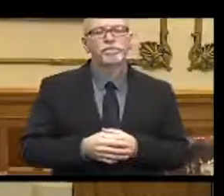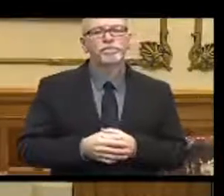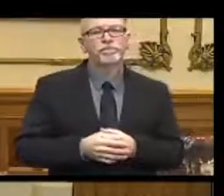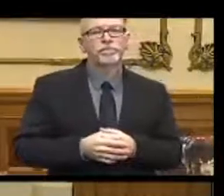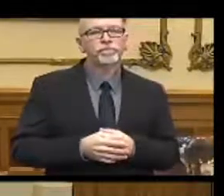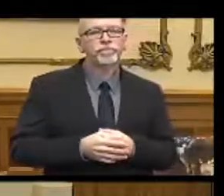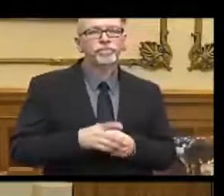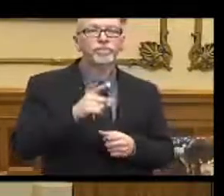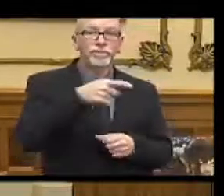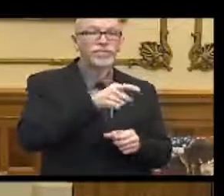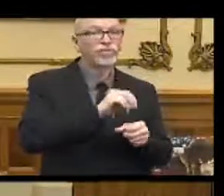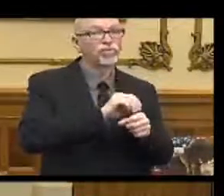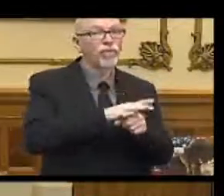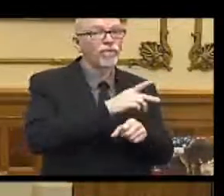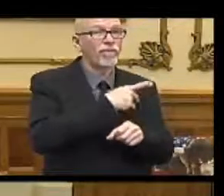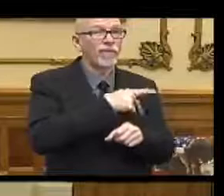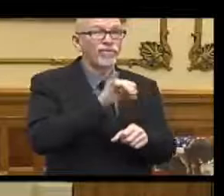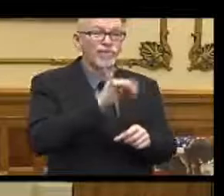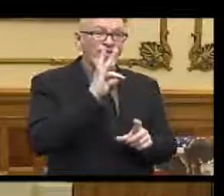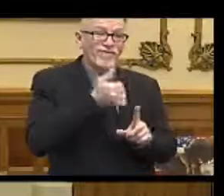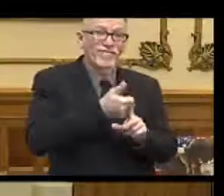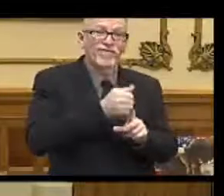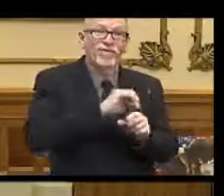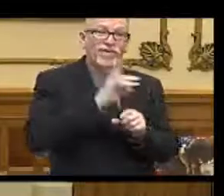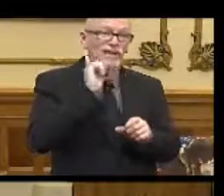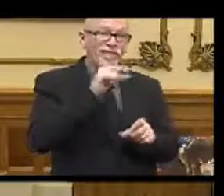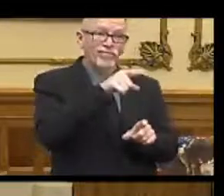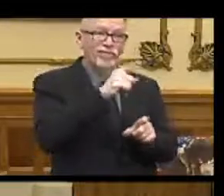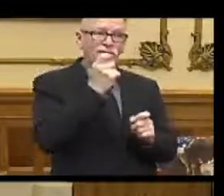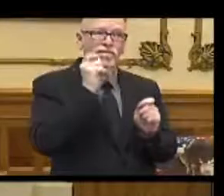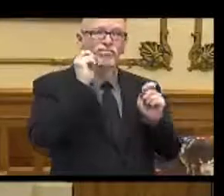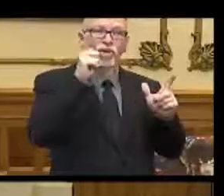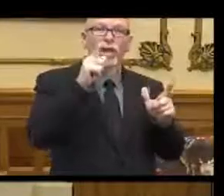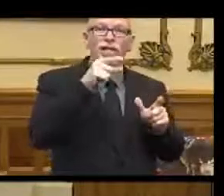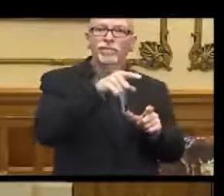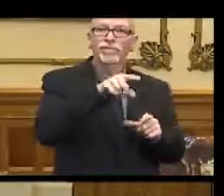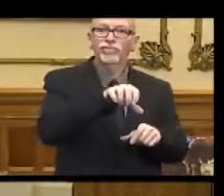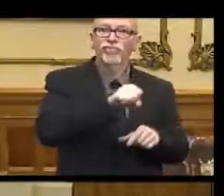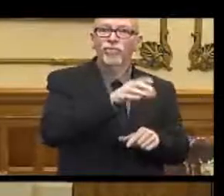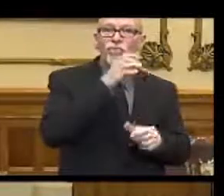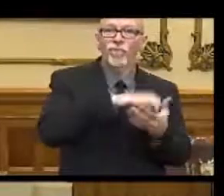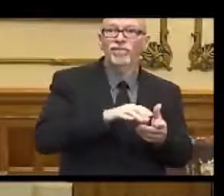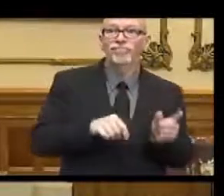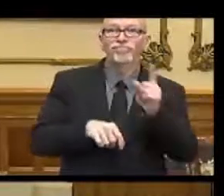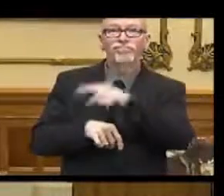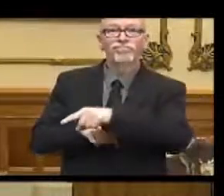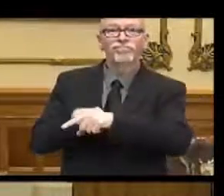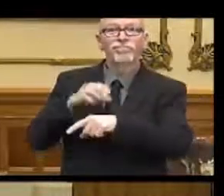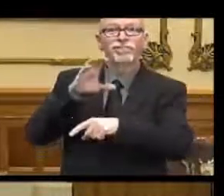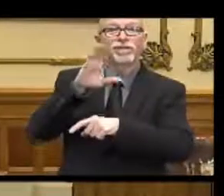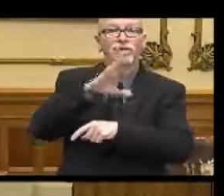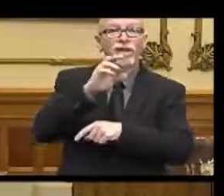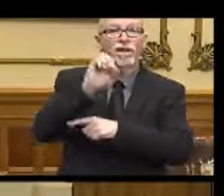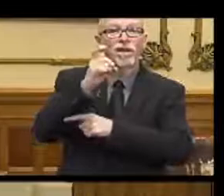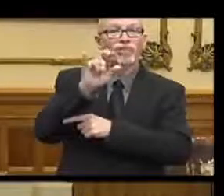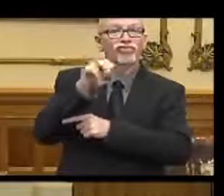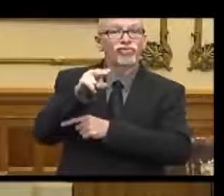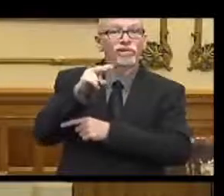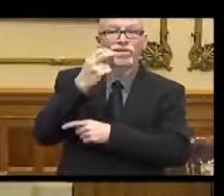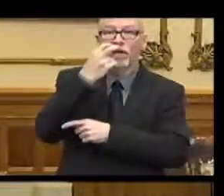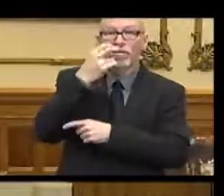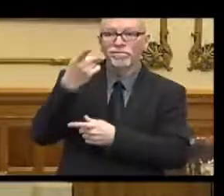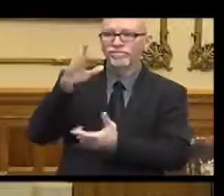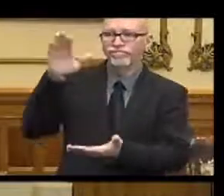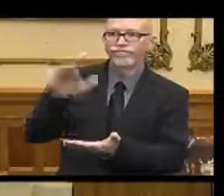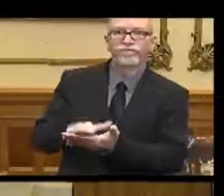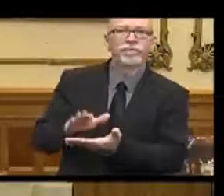goes for COVID-19 patients too, right? You sound like you were a little surprised when you took Indira in that her oxygen saturations were lower than you